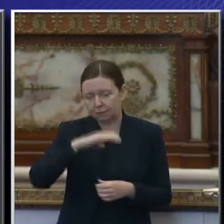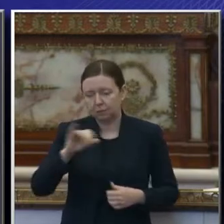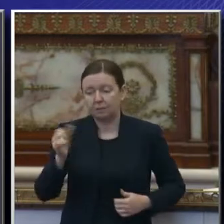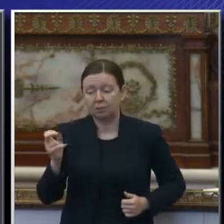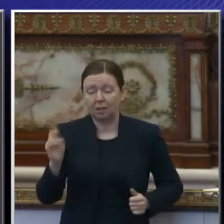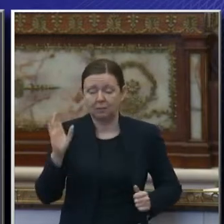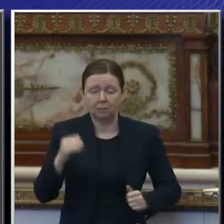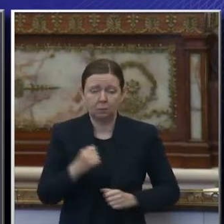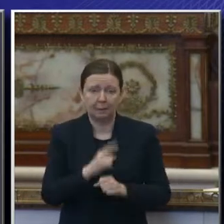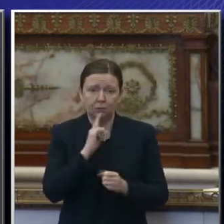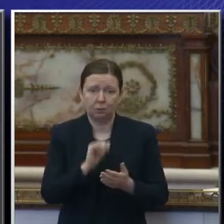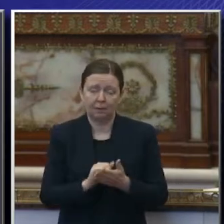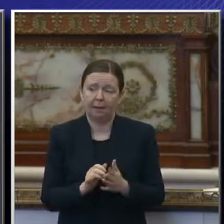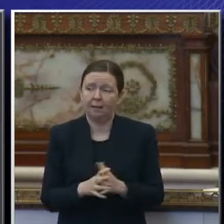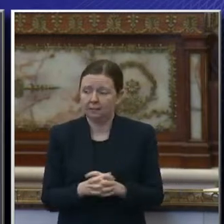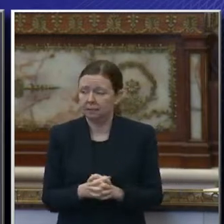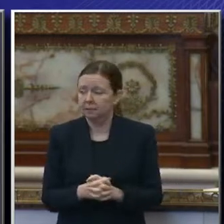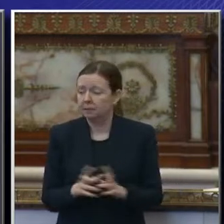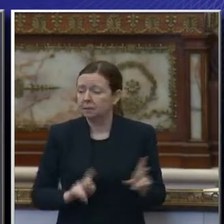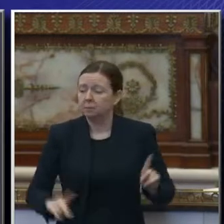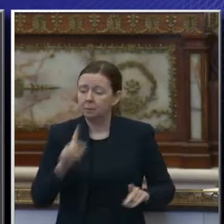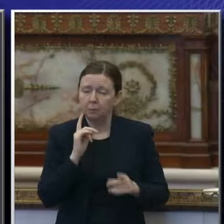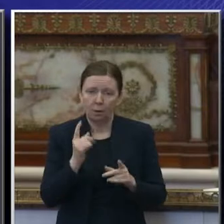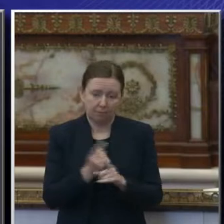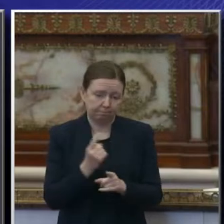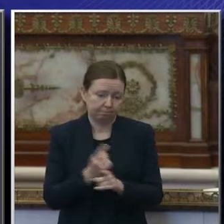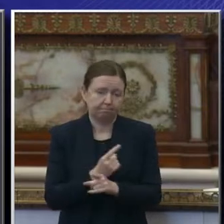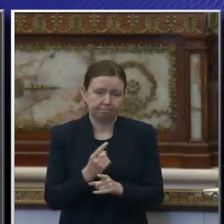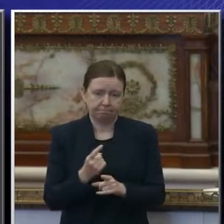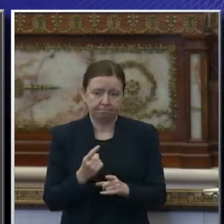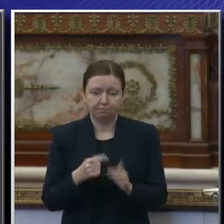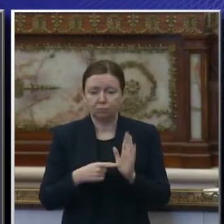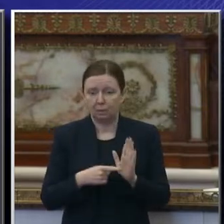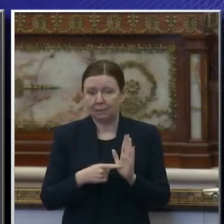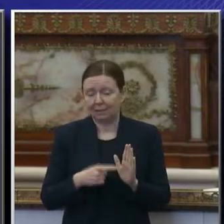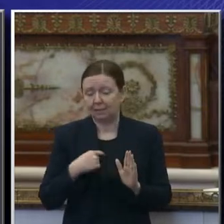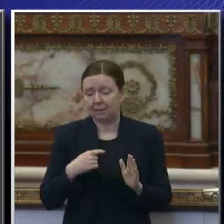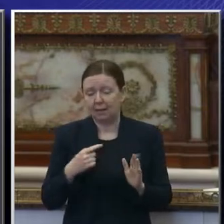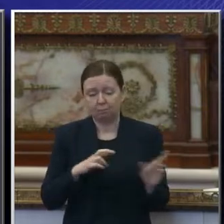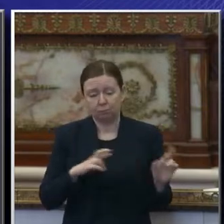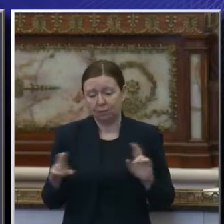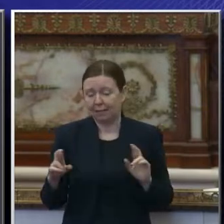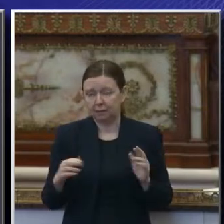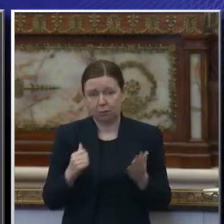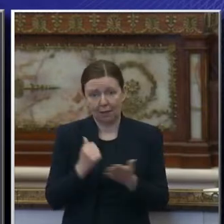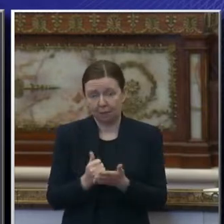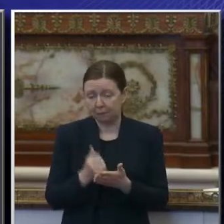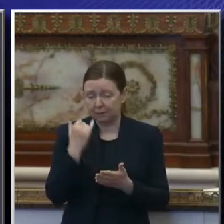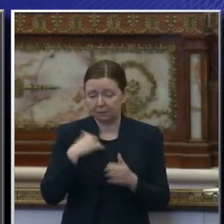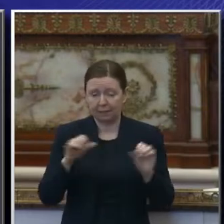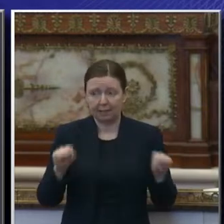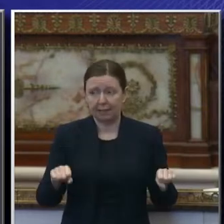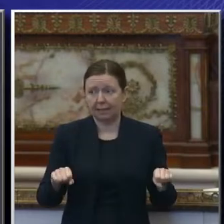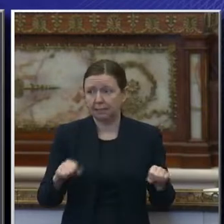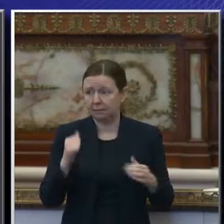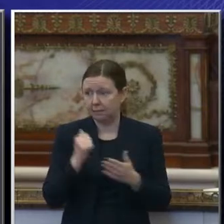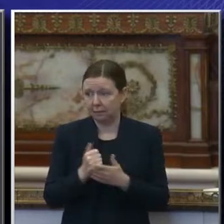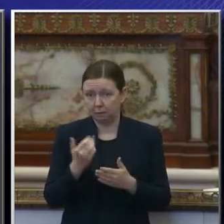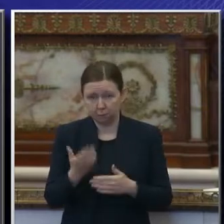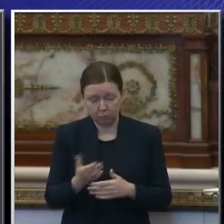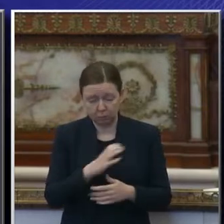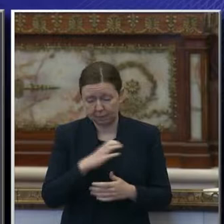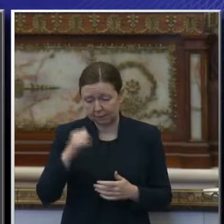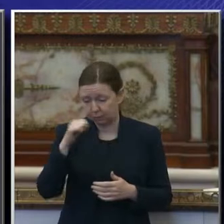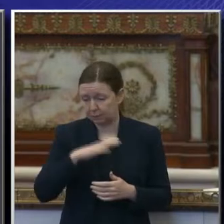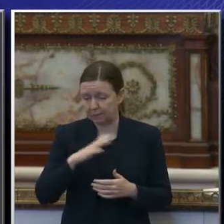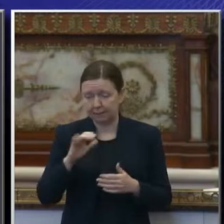make sure that, folks are properly represented. I stand at the ready to be of assistance. If I can be of help to you, Councilman,